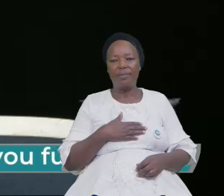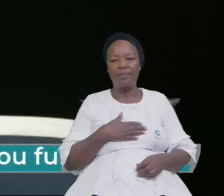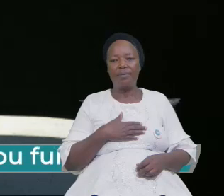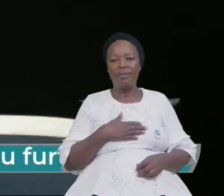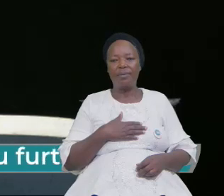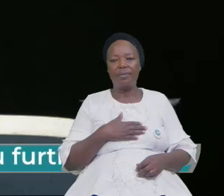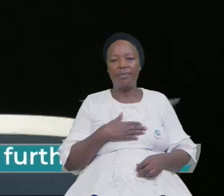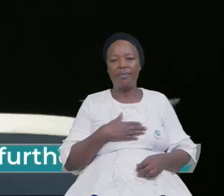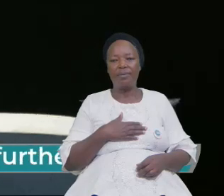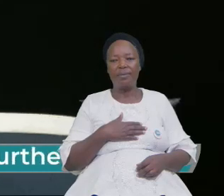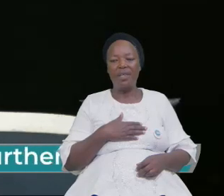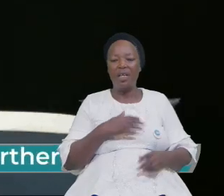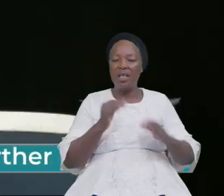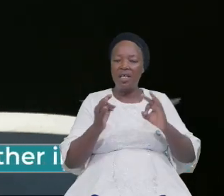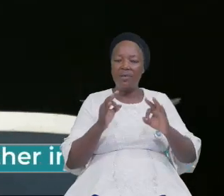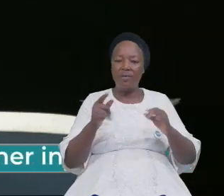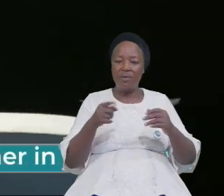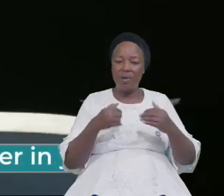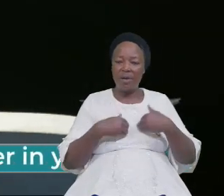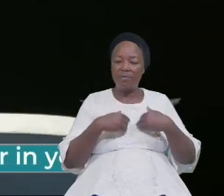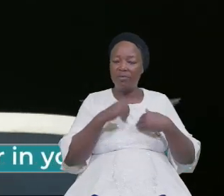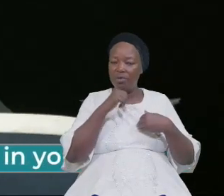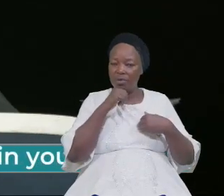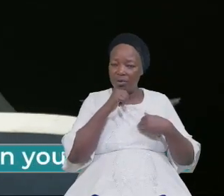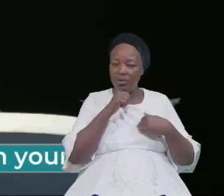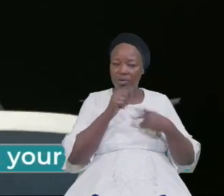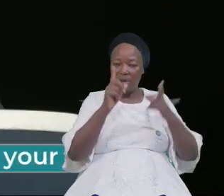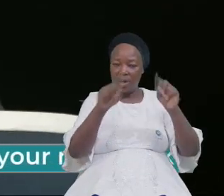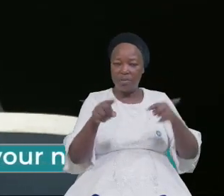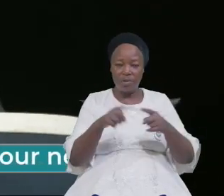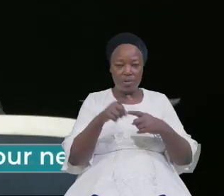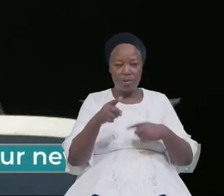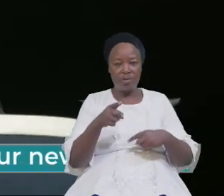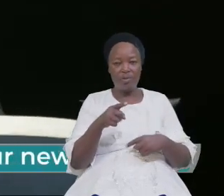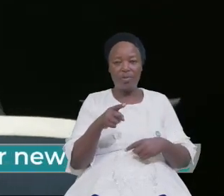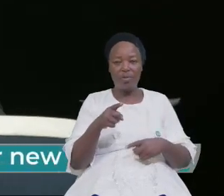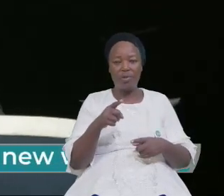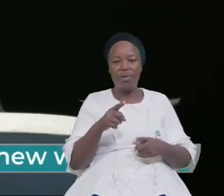if you have not been reached, keep standing. They are coming to you.